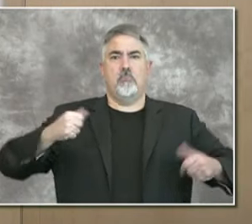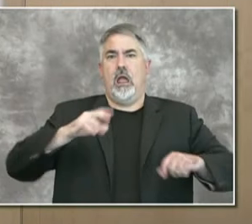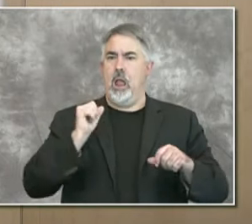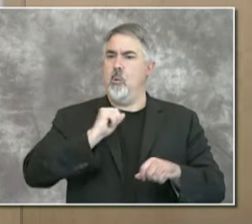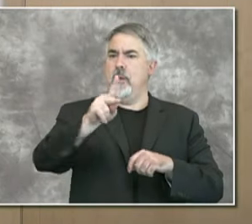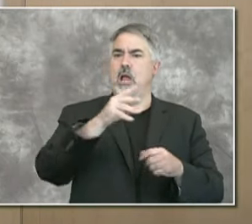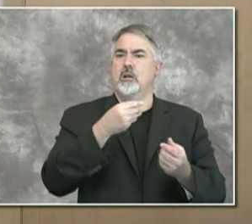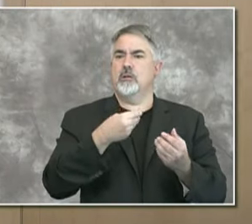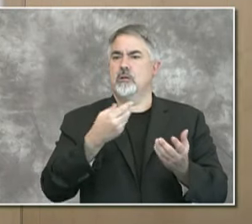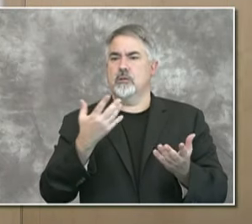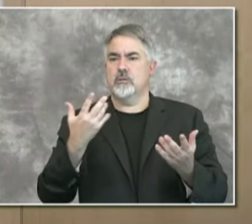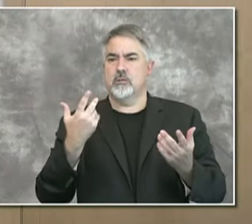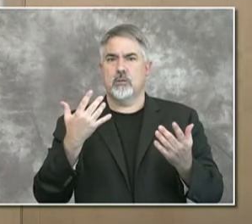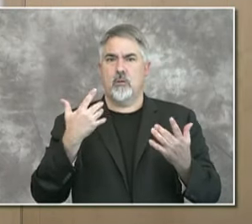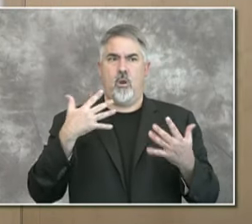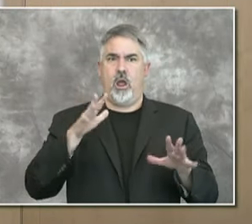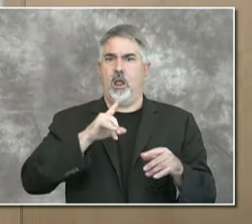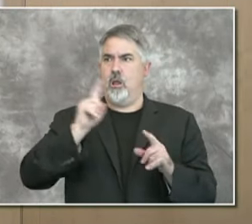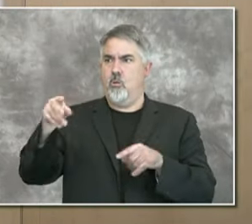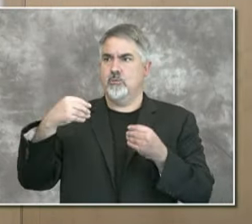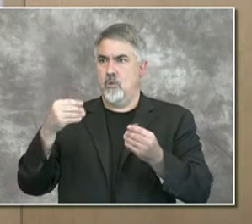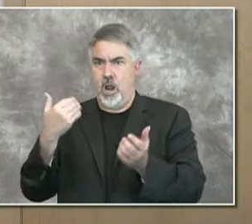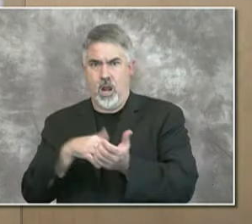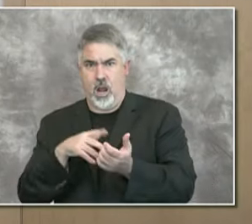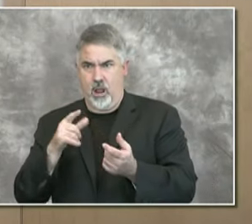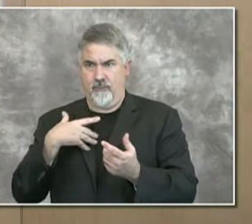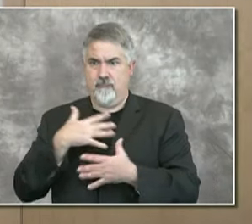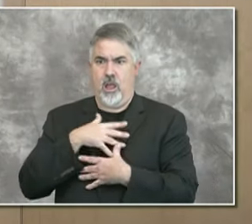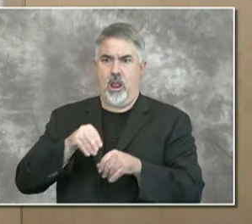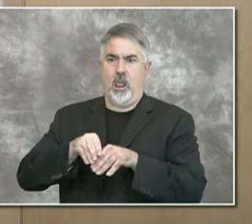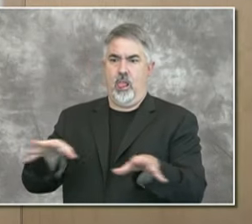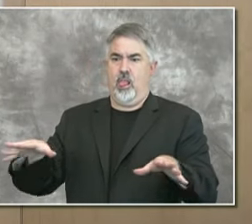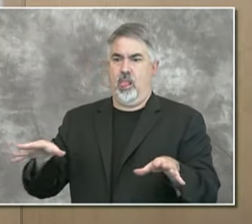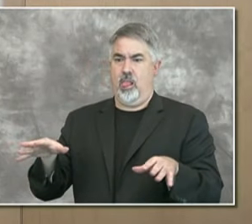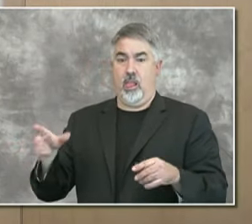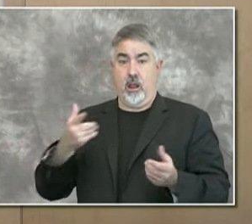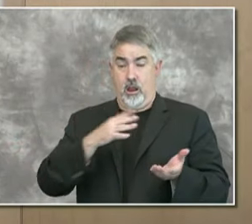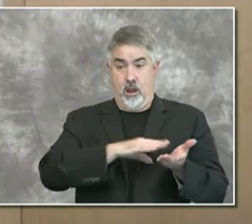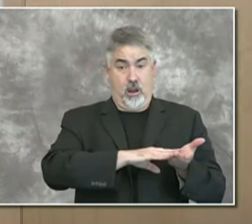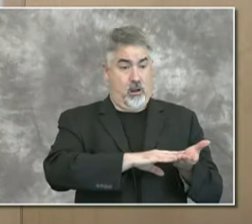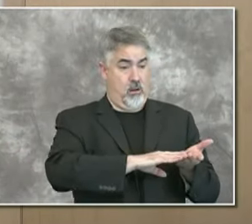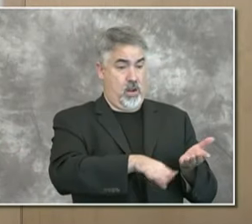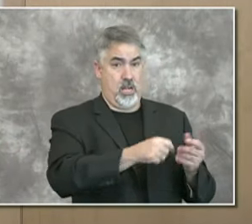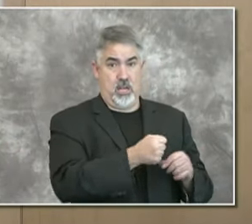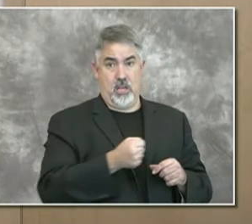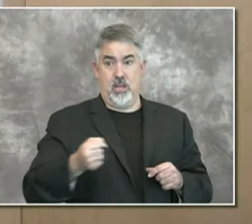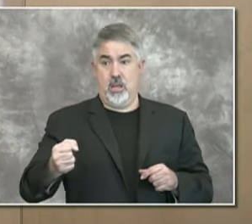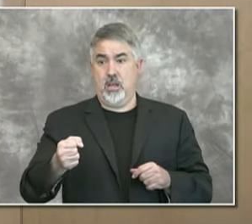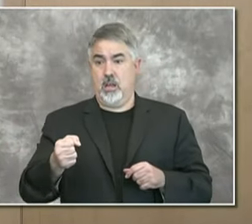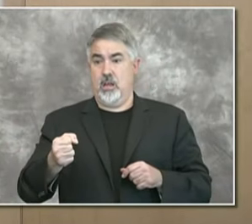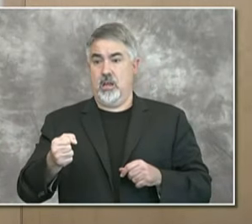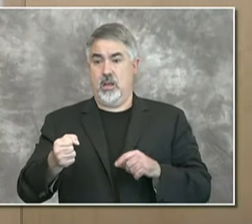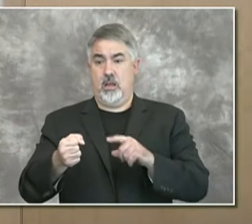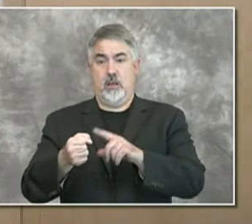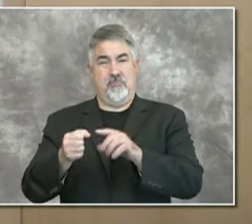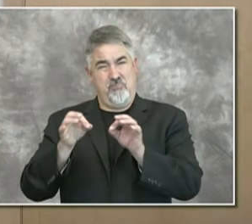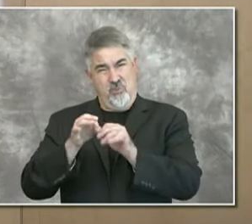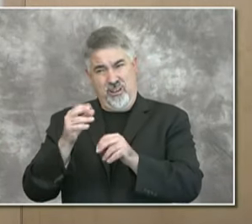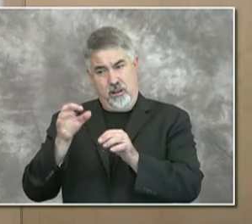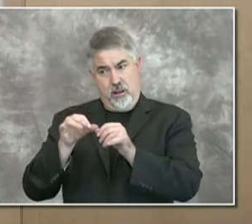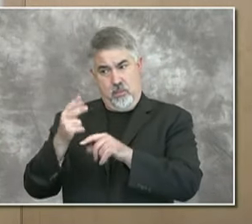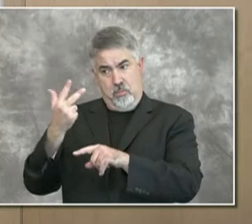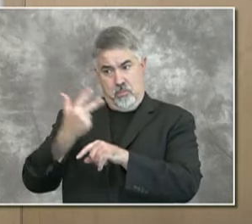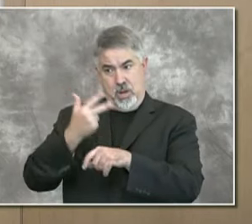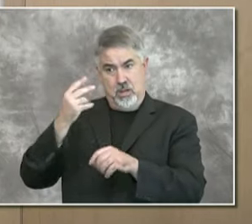those same categories. You are released from isolation. Number one, you've had 3 days without a fever and your symptoms have